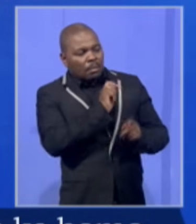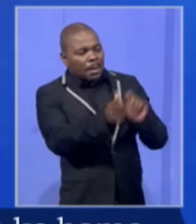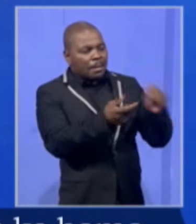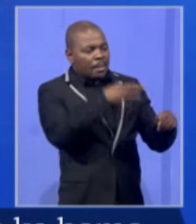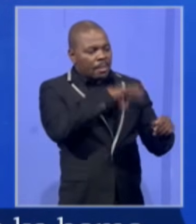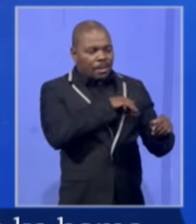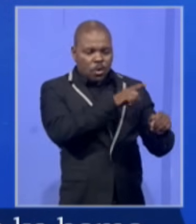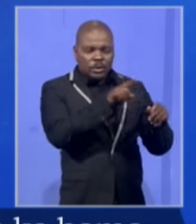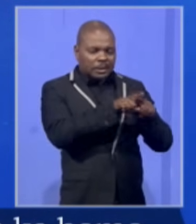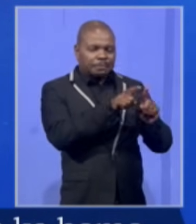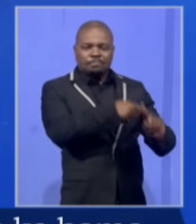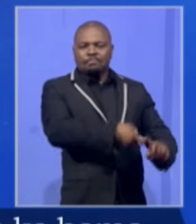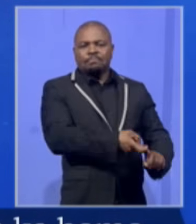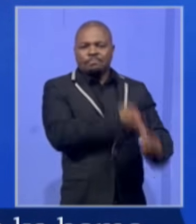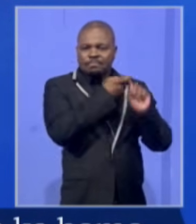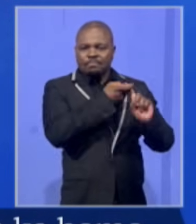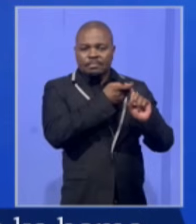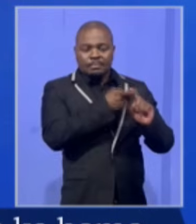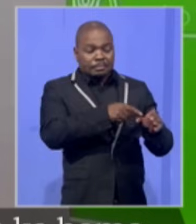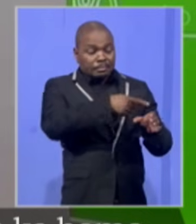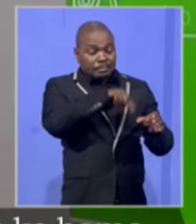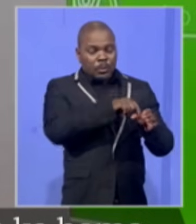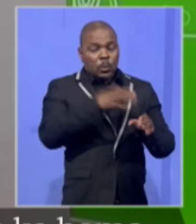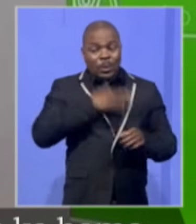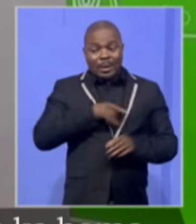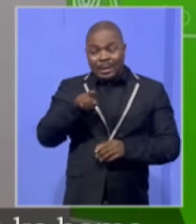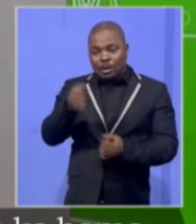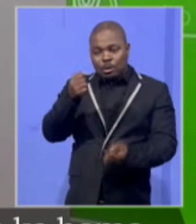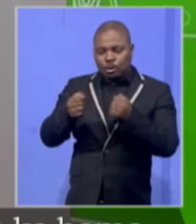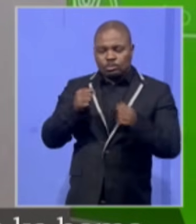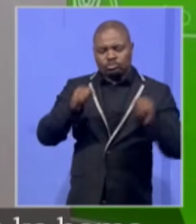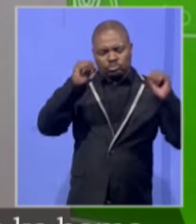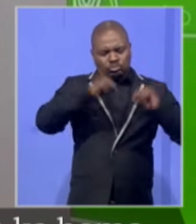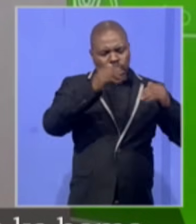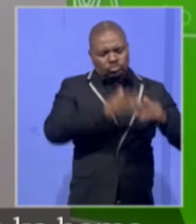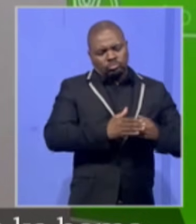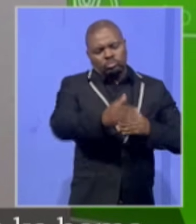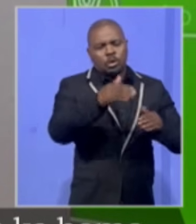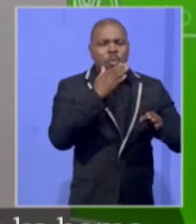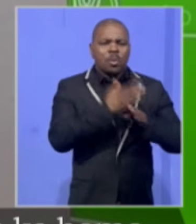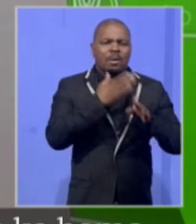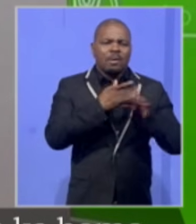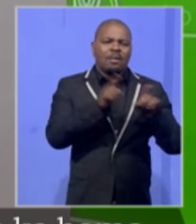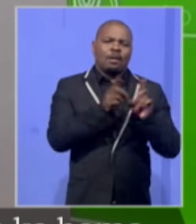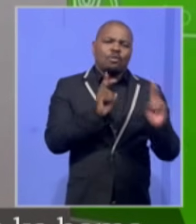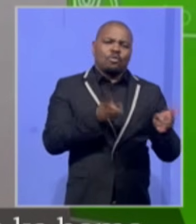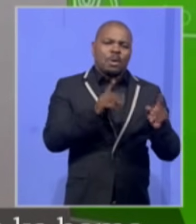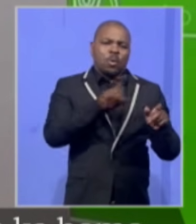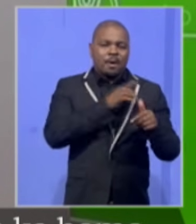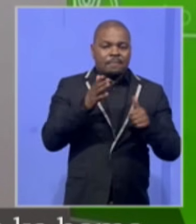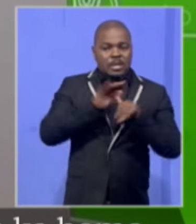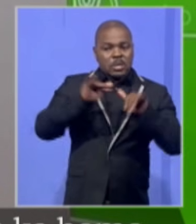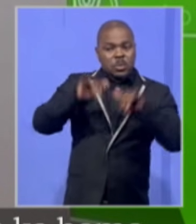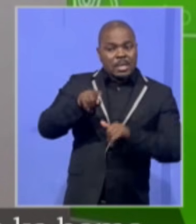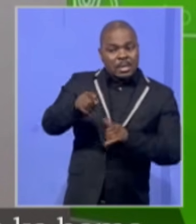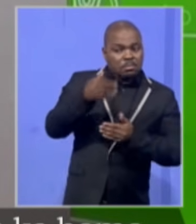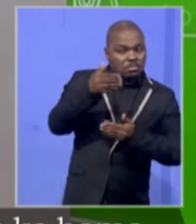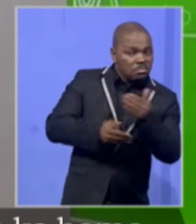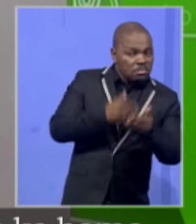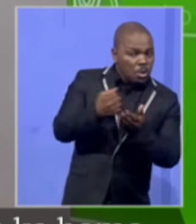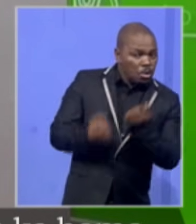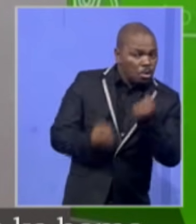Mo godimo ga moo Ithala e batla gore kgotlatshekelo e ba letlelele go dira jaaka gale fa ba ntse ba letlile dipholo tsa kopo ya go tswala